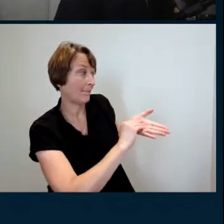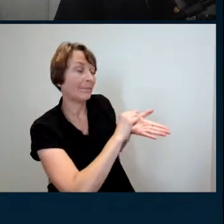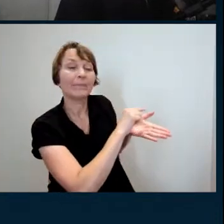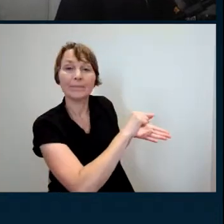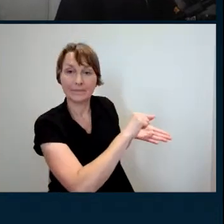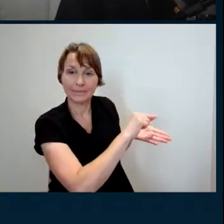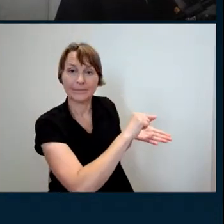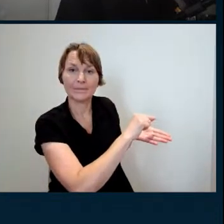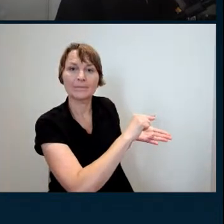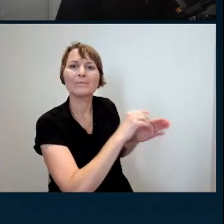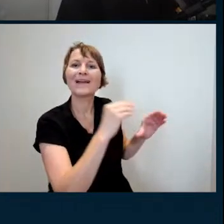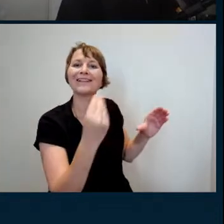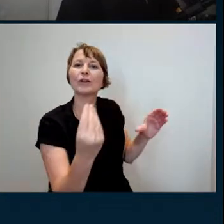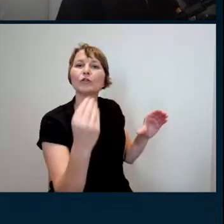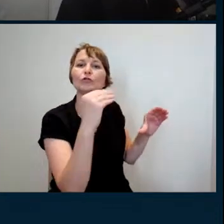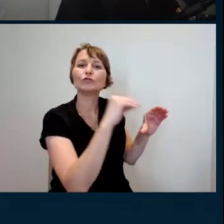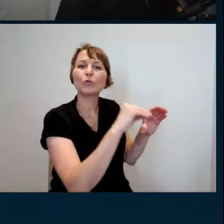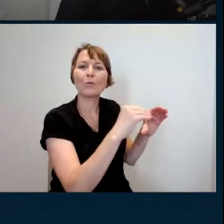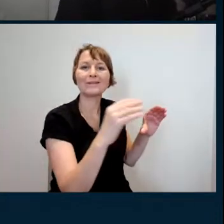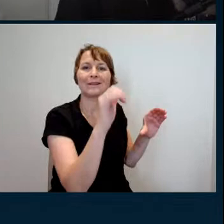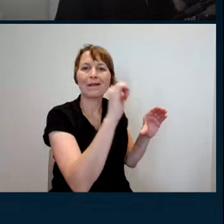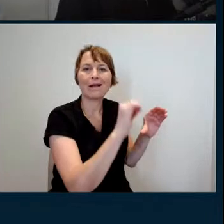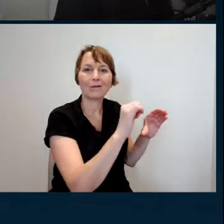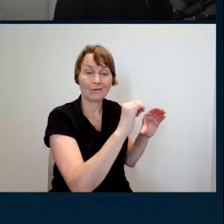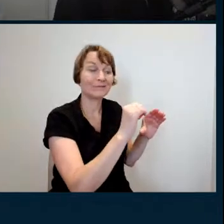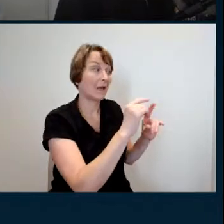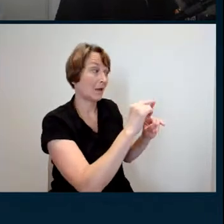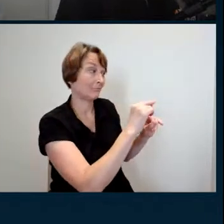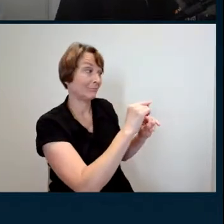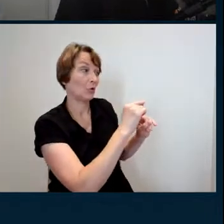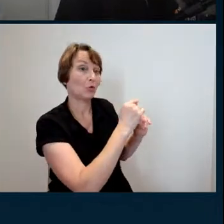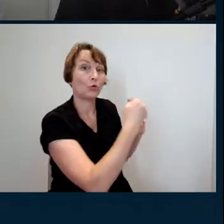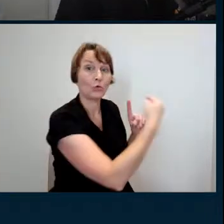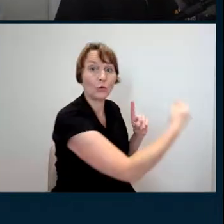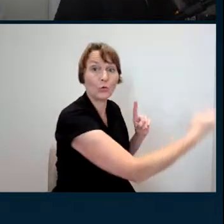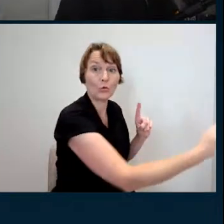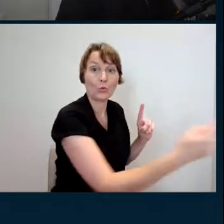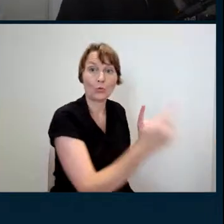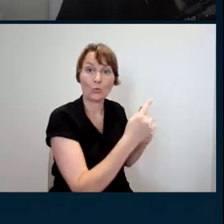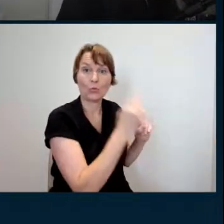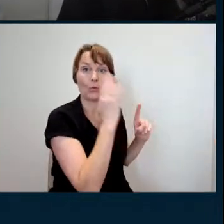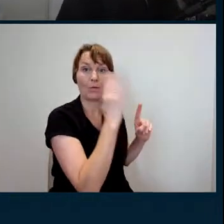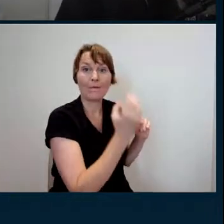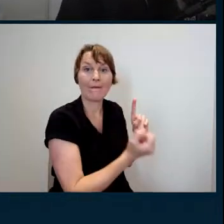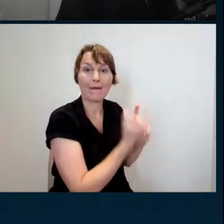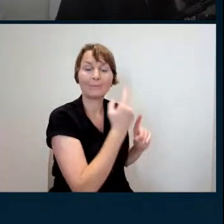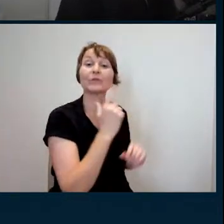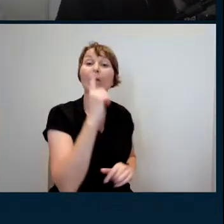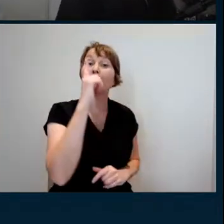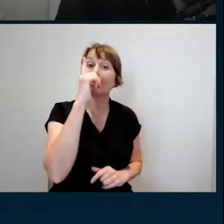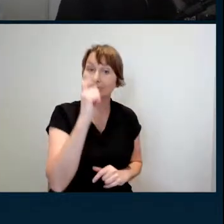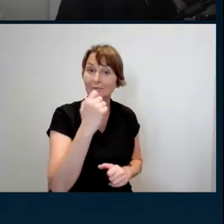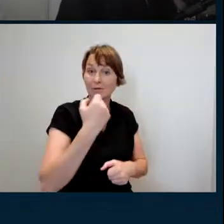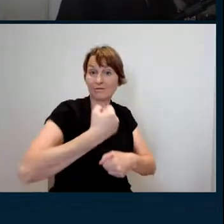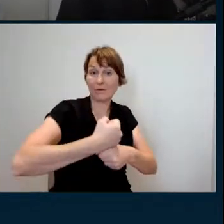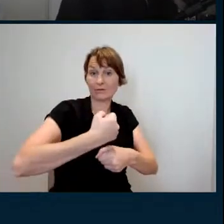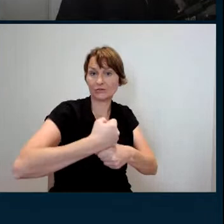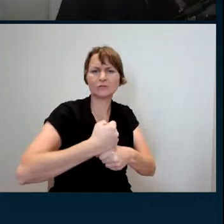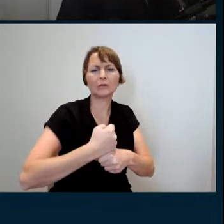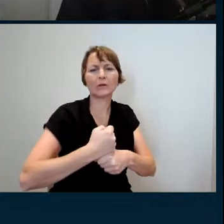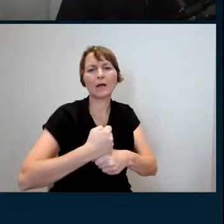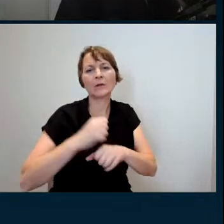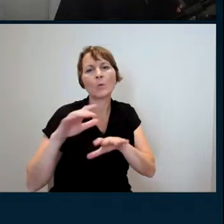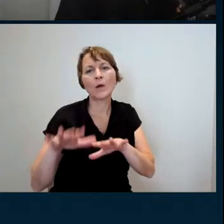where the storage queues will happen. Now, the first thing I'm going to do is trigger that function, so we do not have to wait too